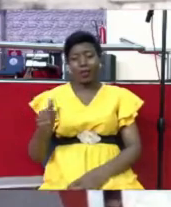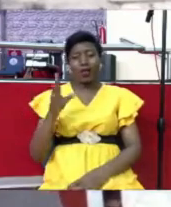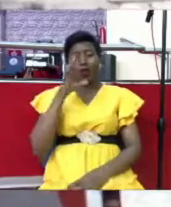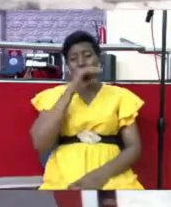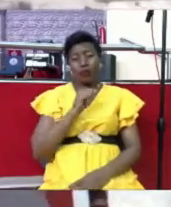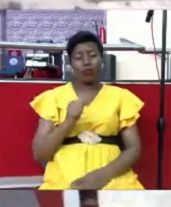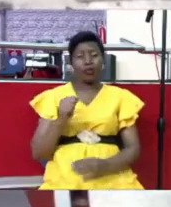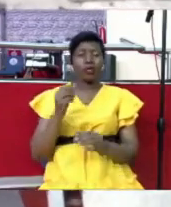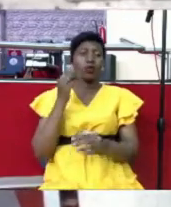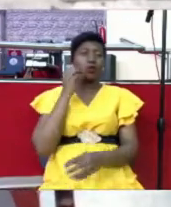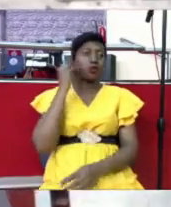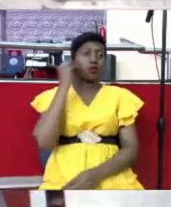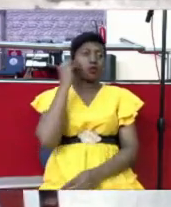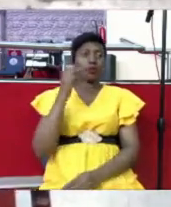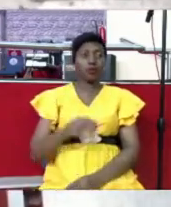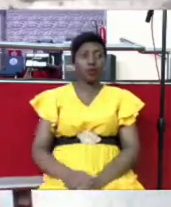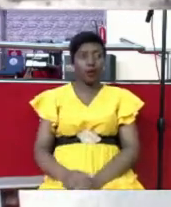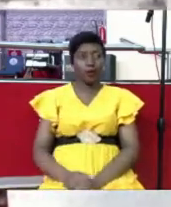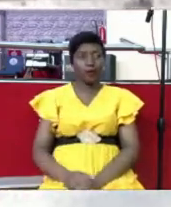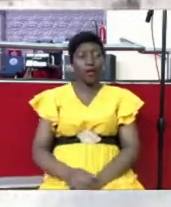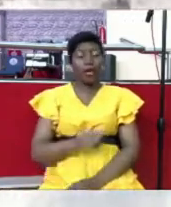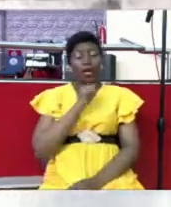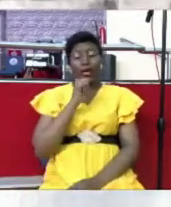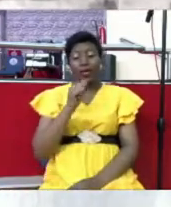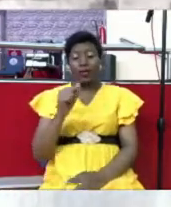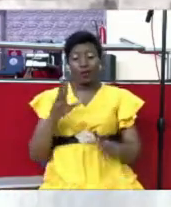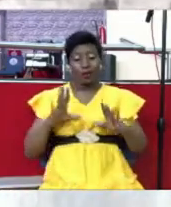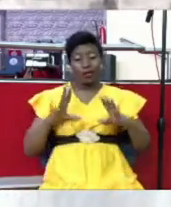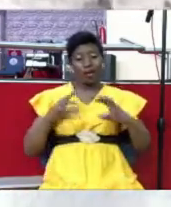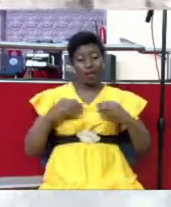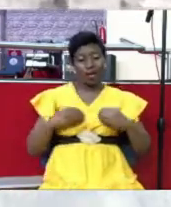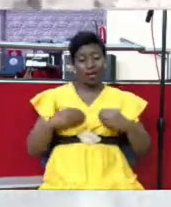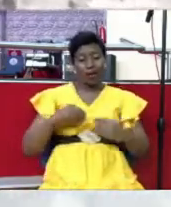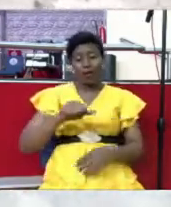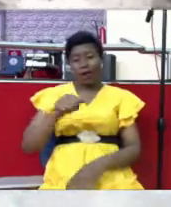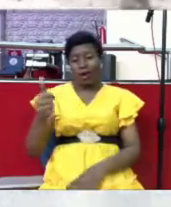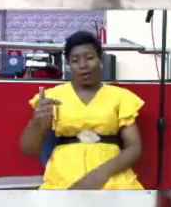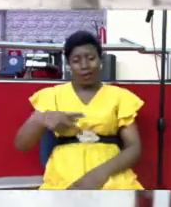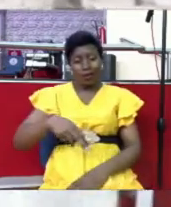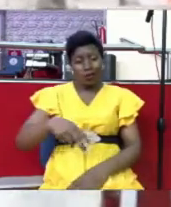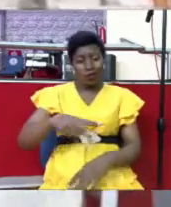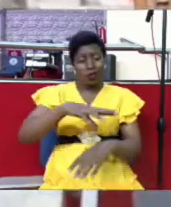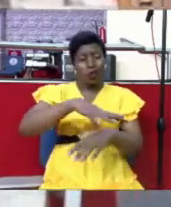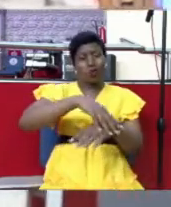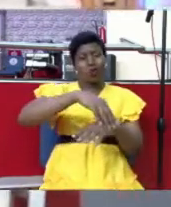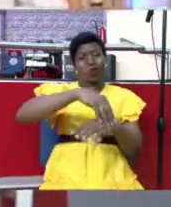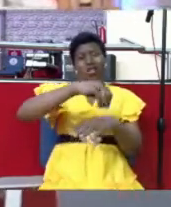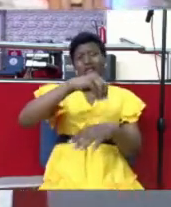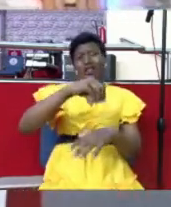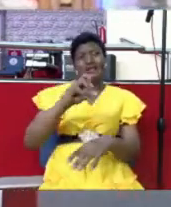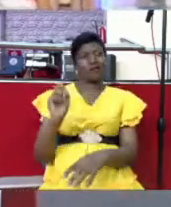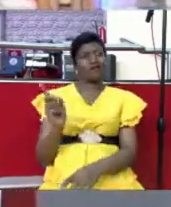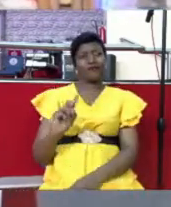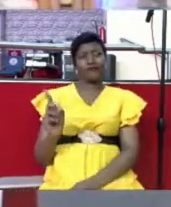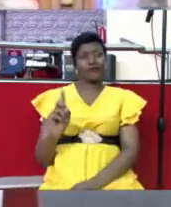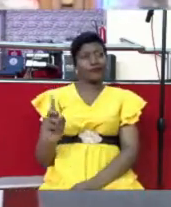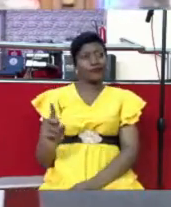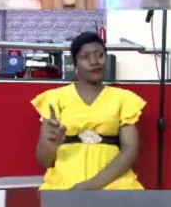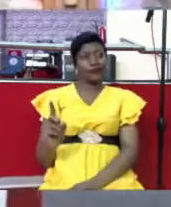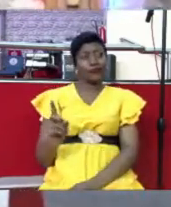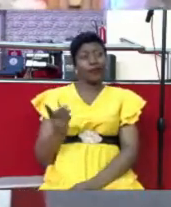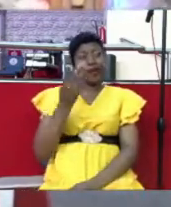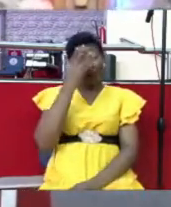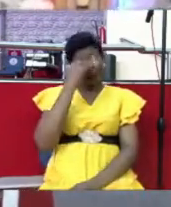mahali pa kukaa. They do not allow them to go naked. Hawakubalishi kwamba wataenda wakiwa uchi. They have taken it